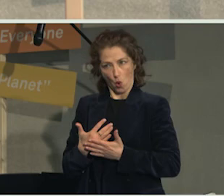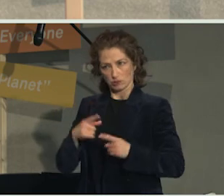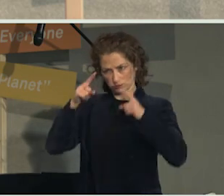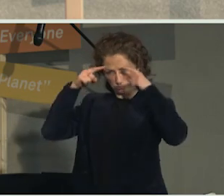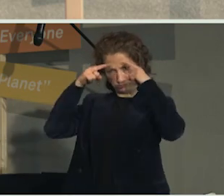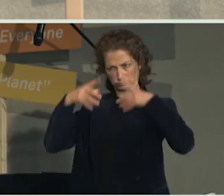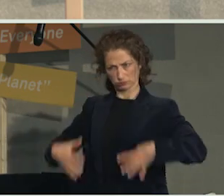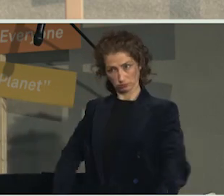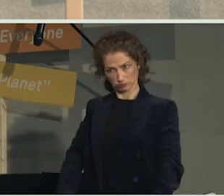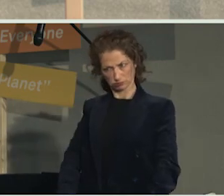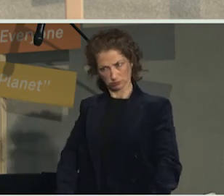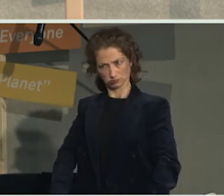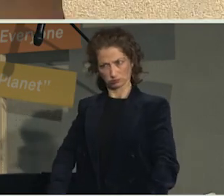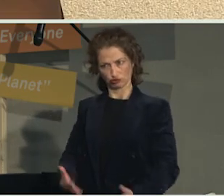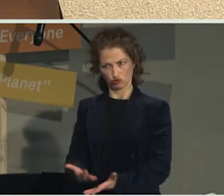position.